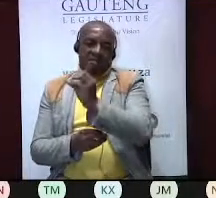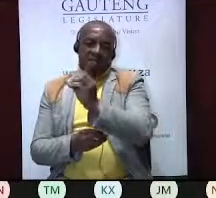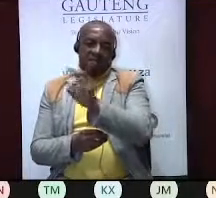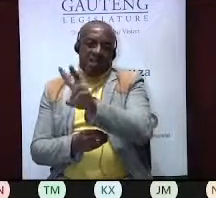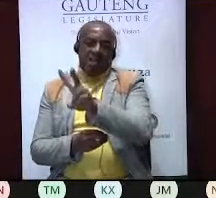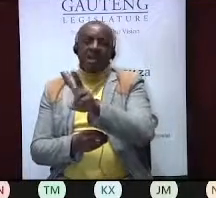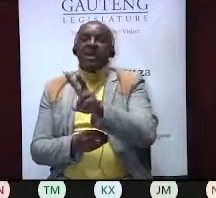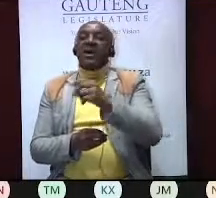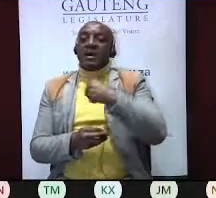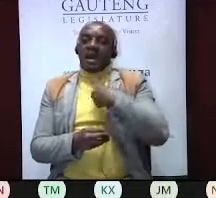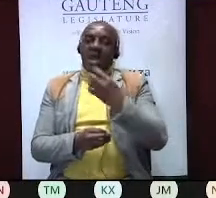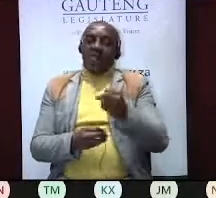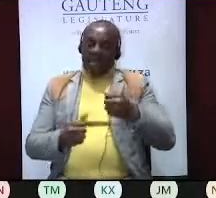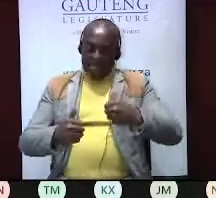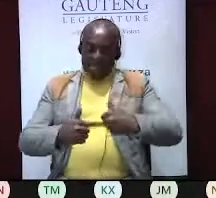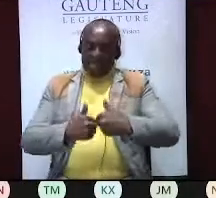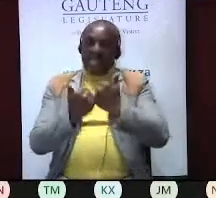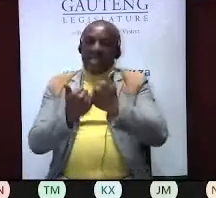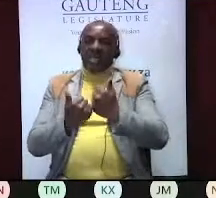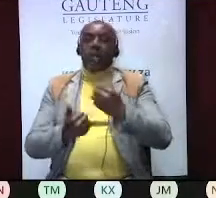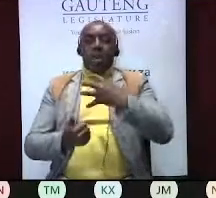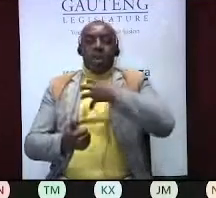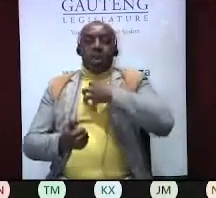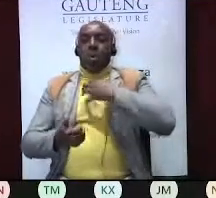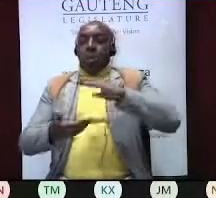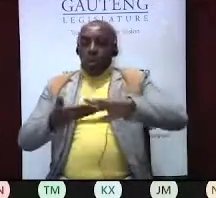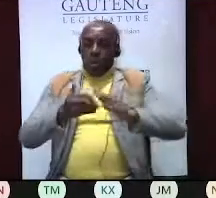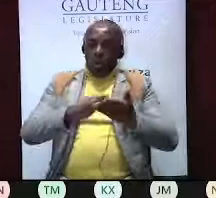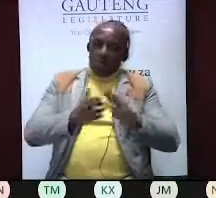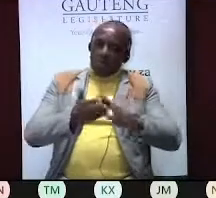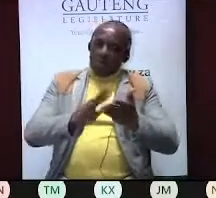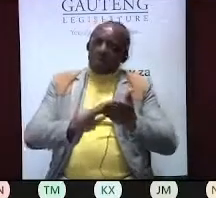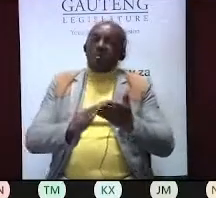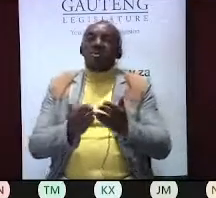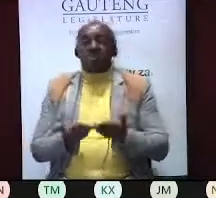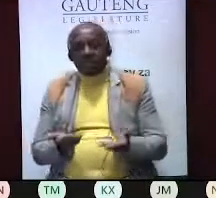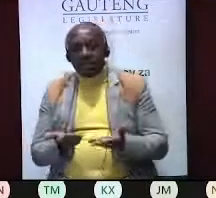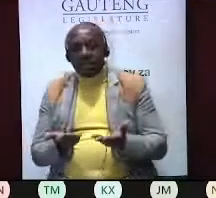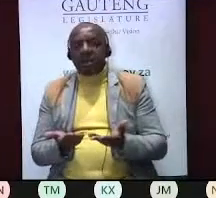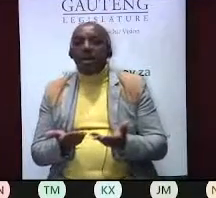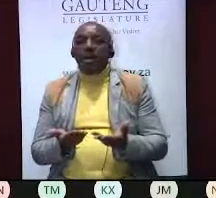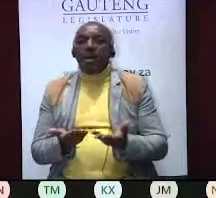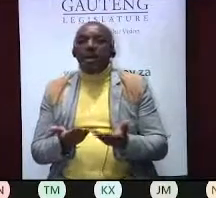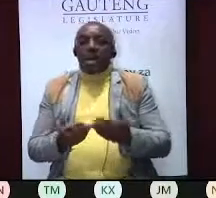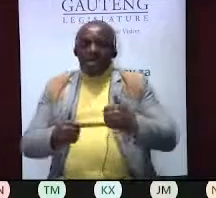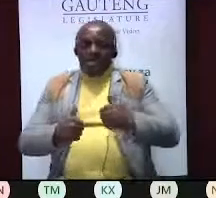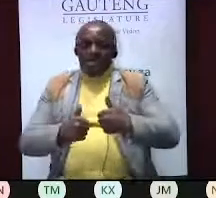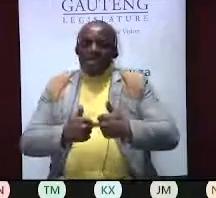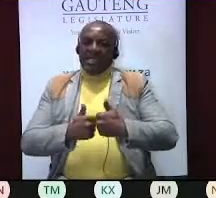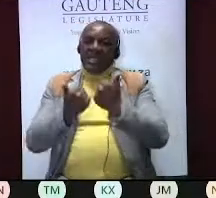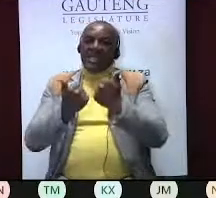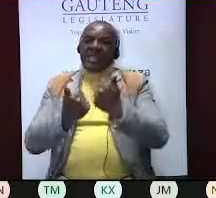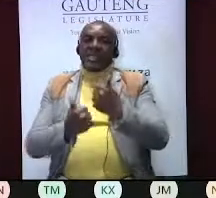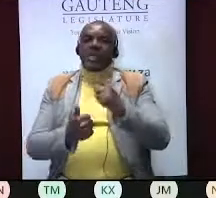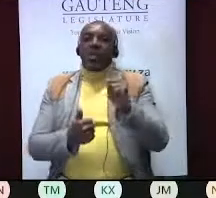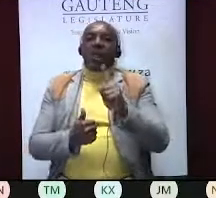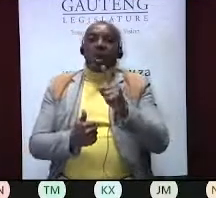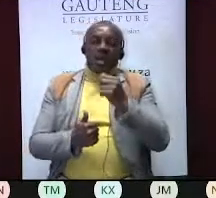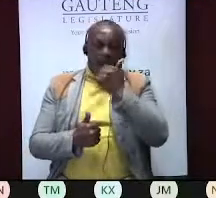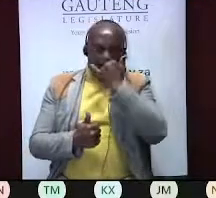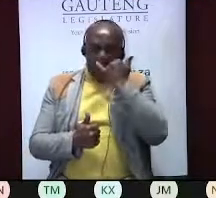we also have challenges in our communities around challenges of substance